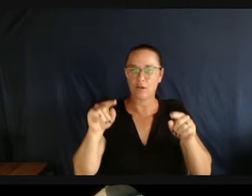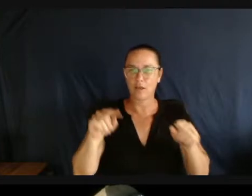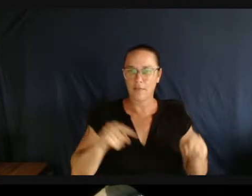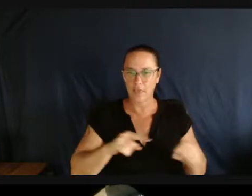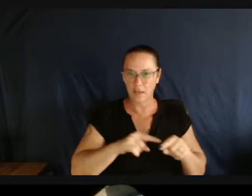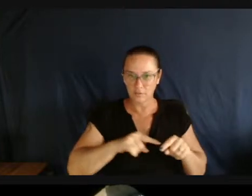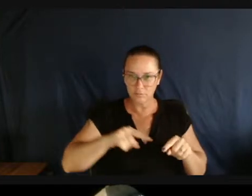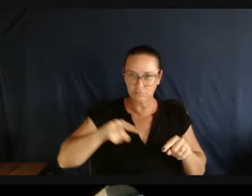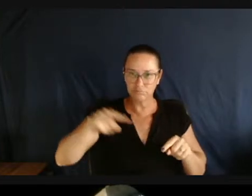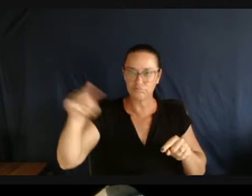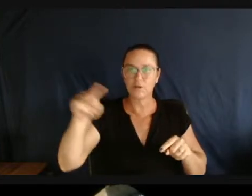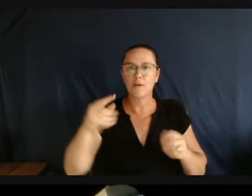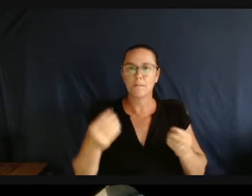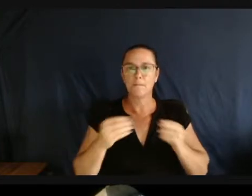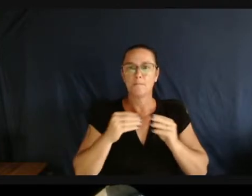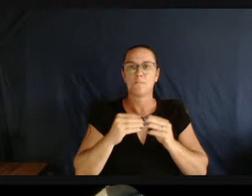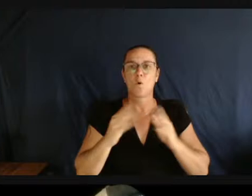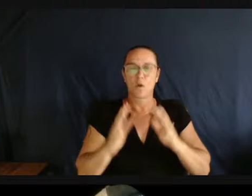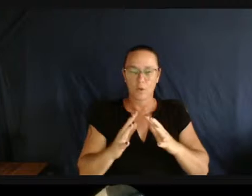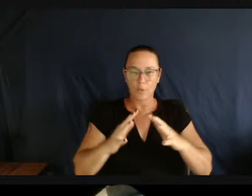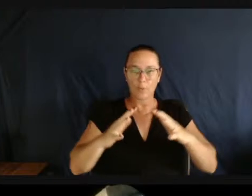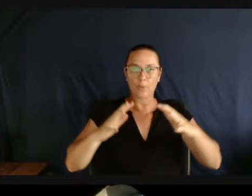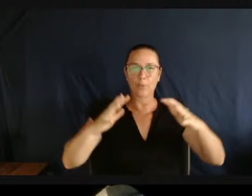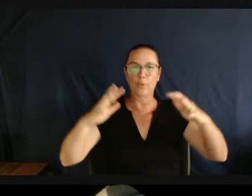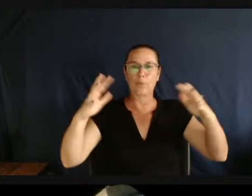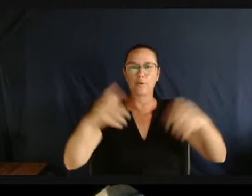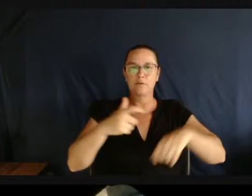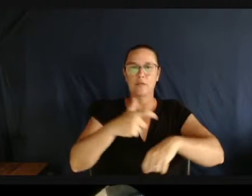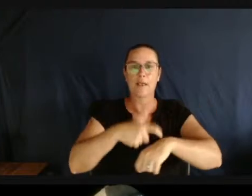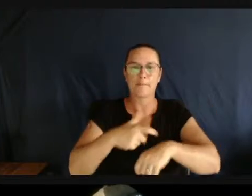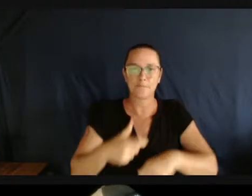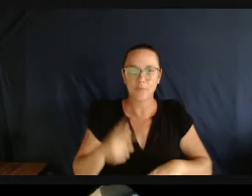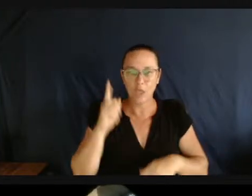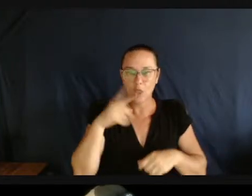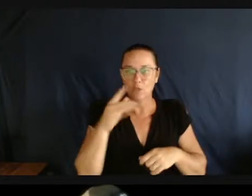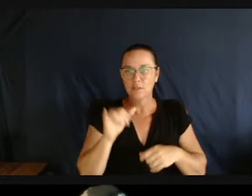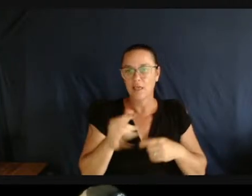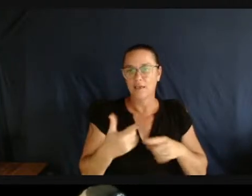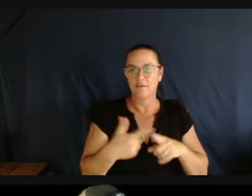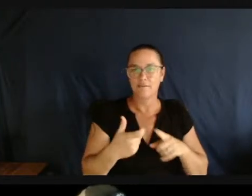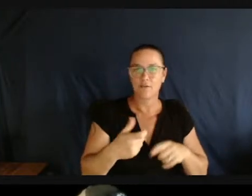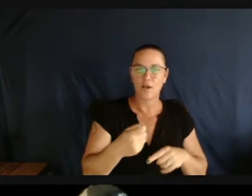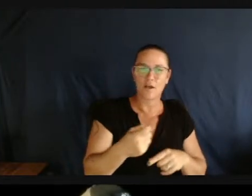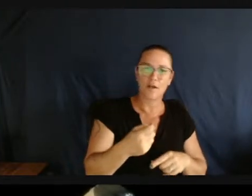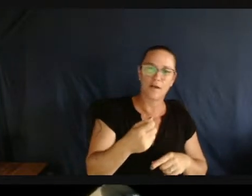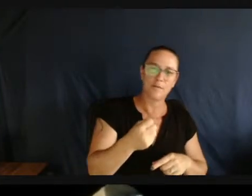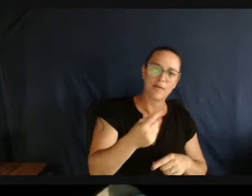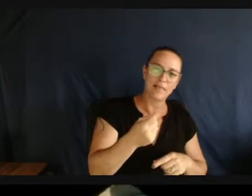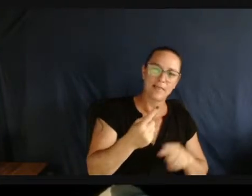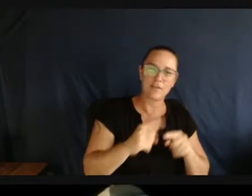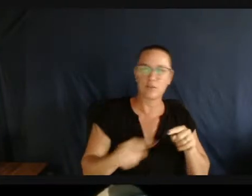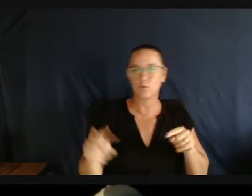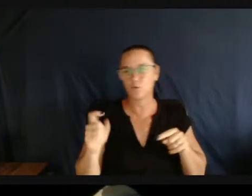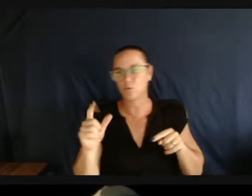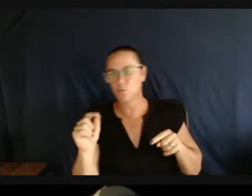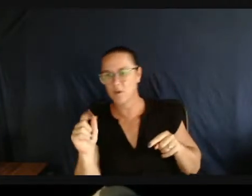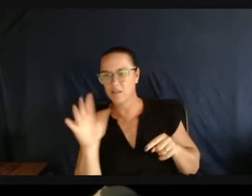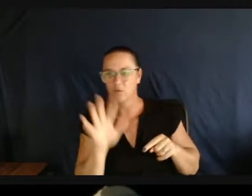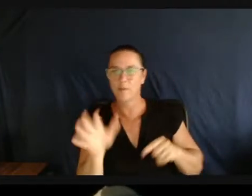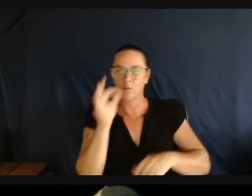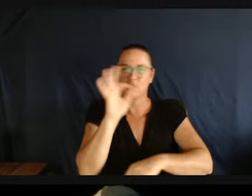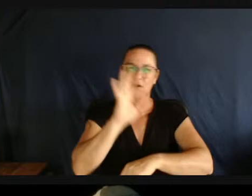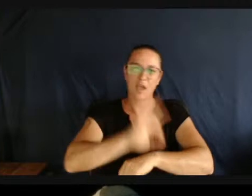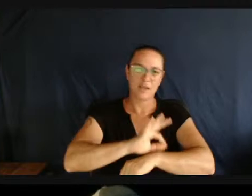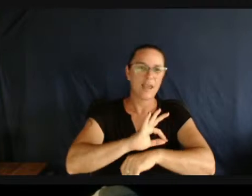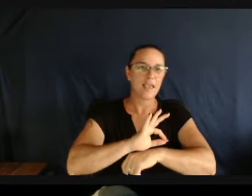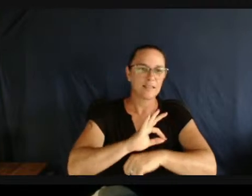can be extended a little bit as well, right? In this case, it was from, looks like the 11th to the 20th, about 9 days or so right there. So